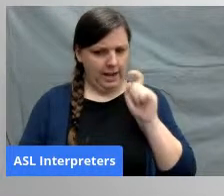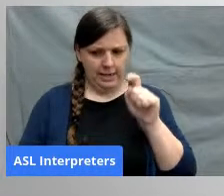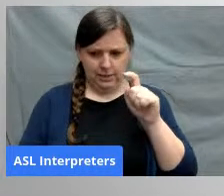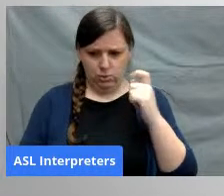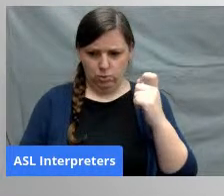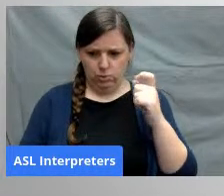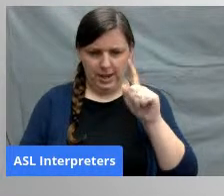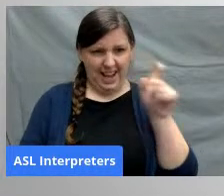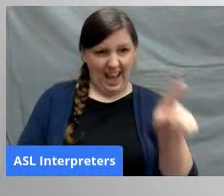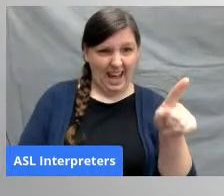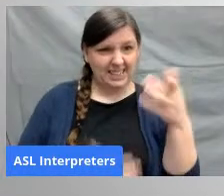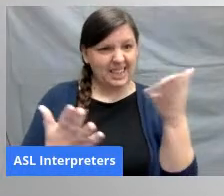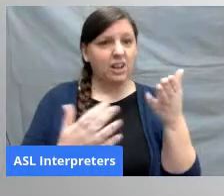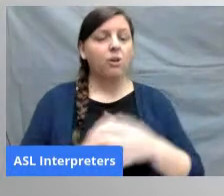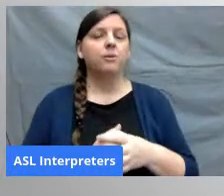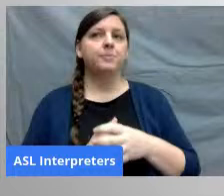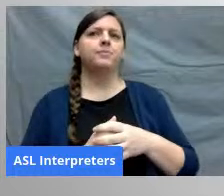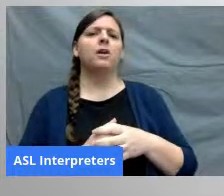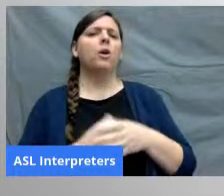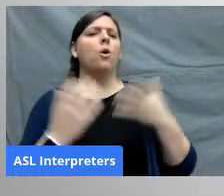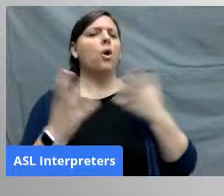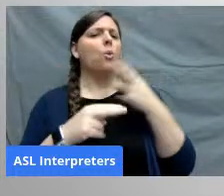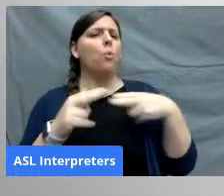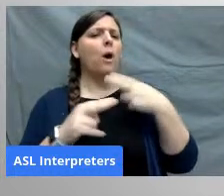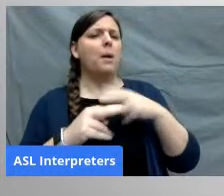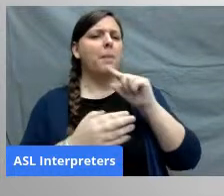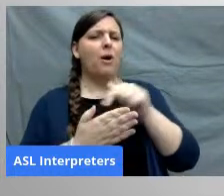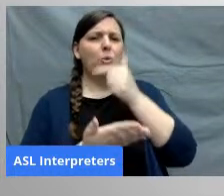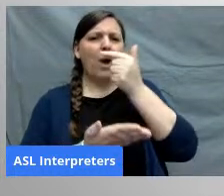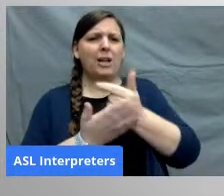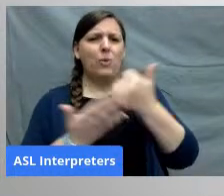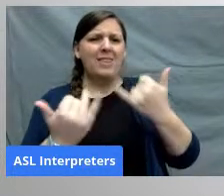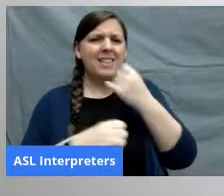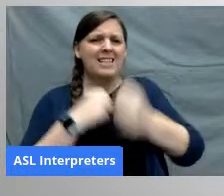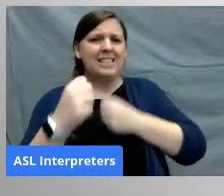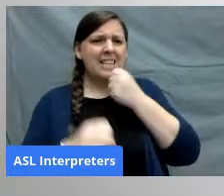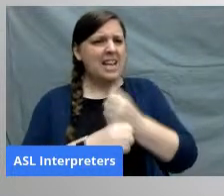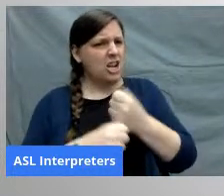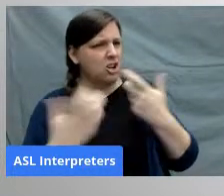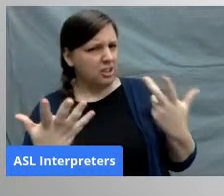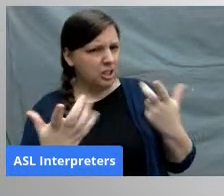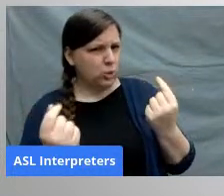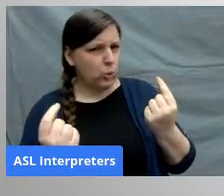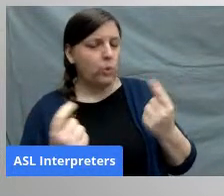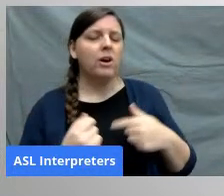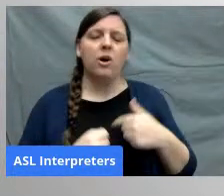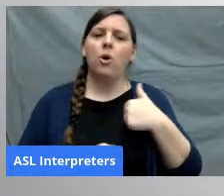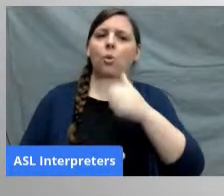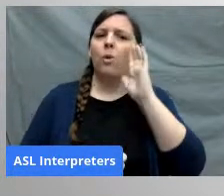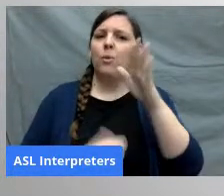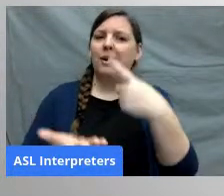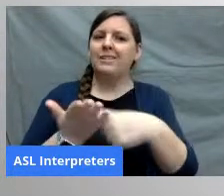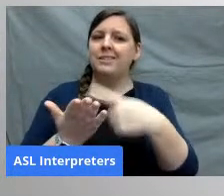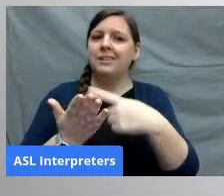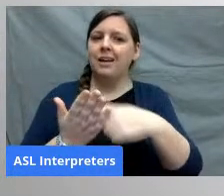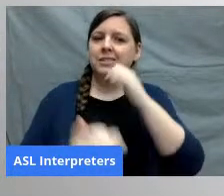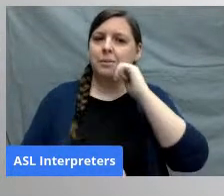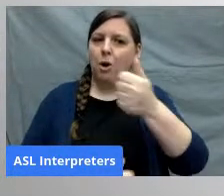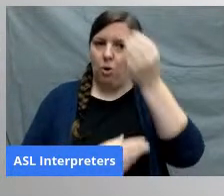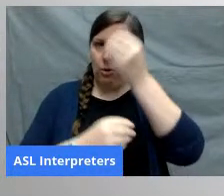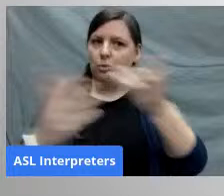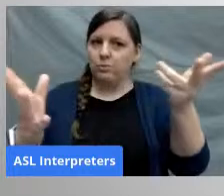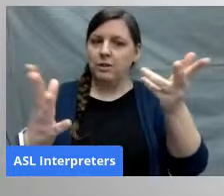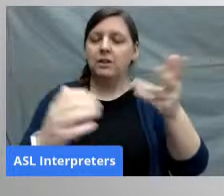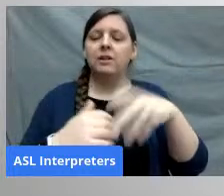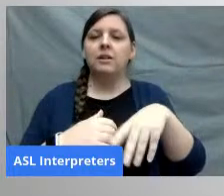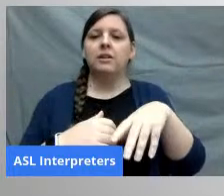about graduation this year? We'll have that for you tomorrow. We met today, Okay. and we will